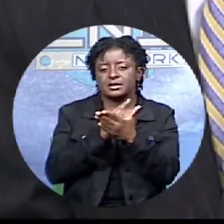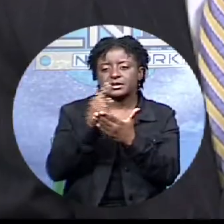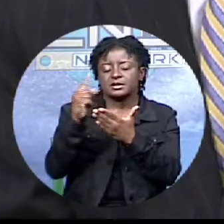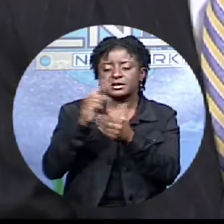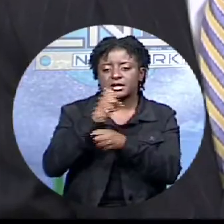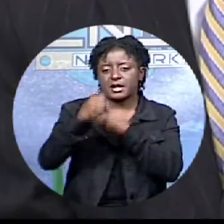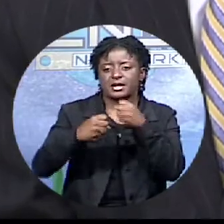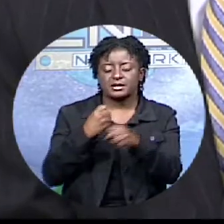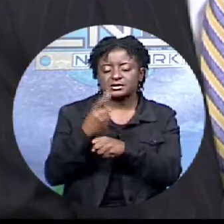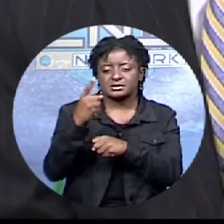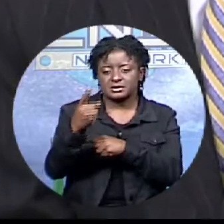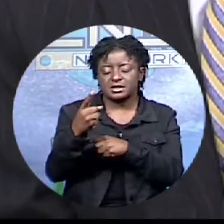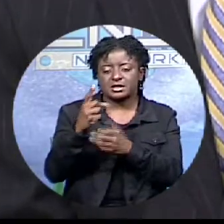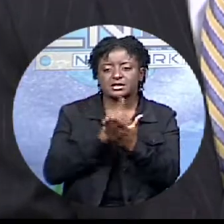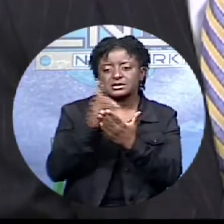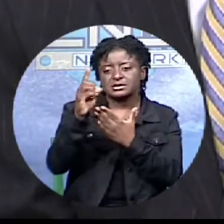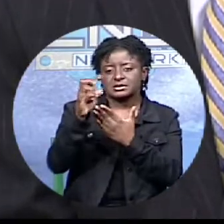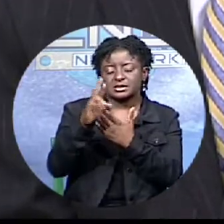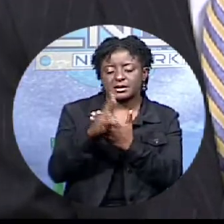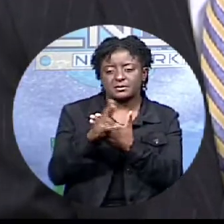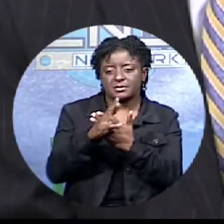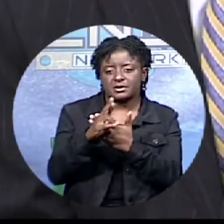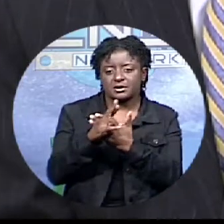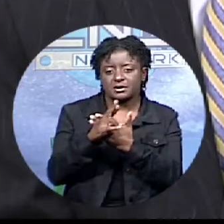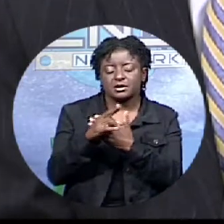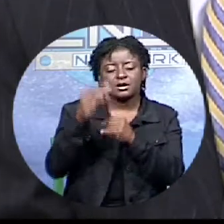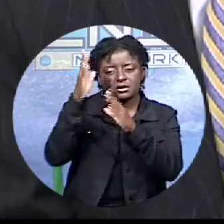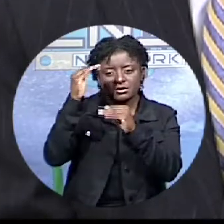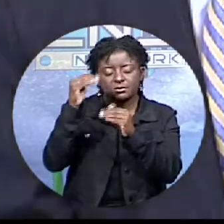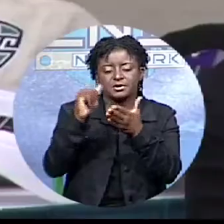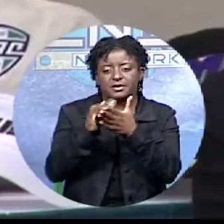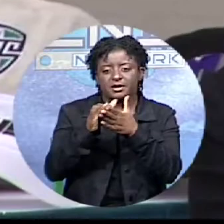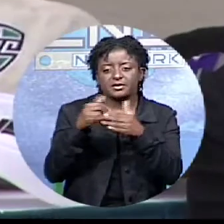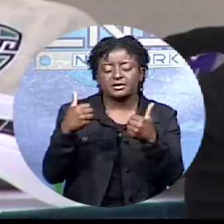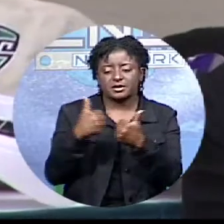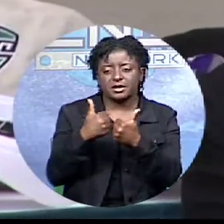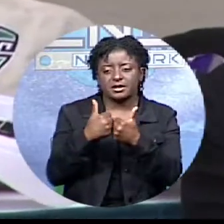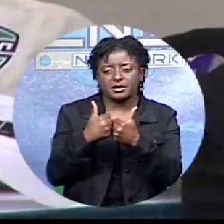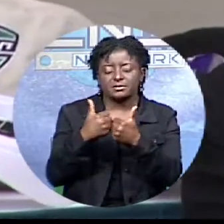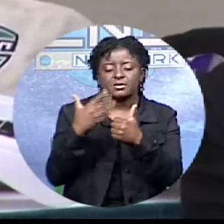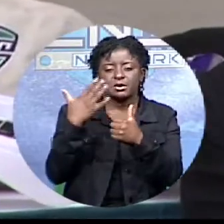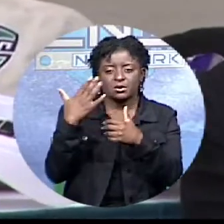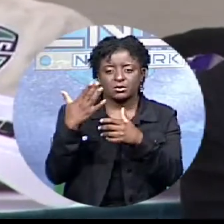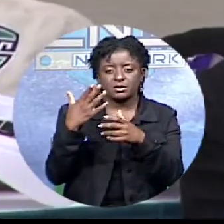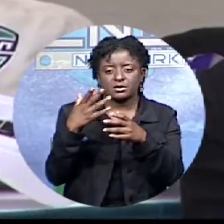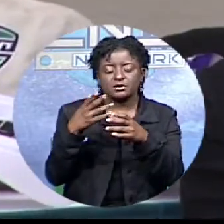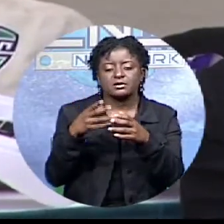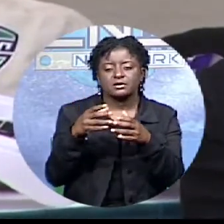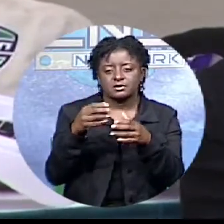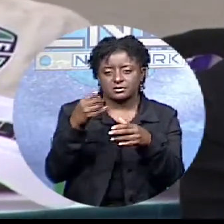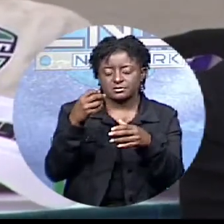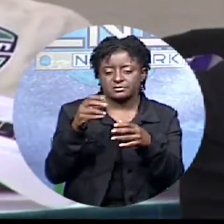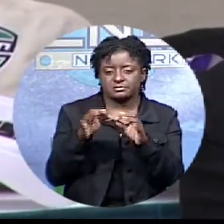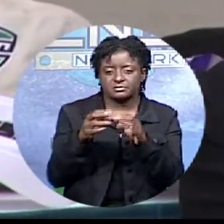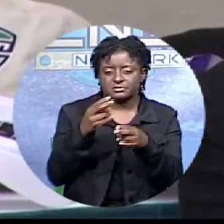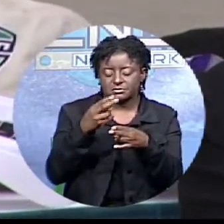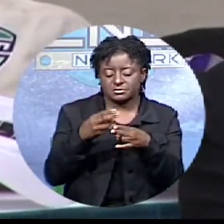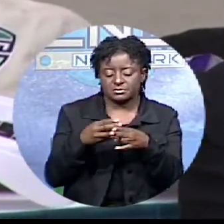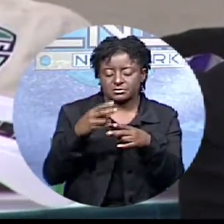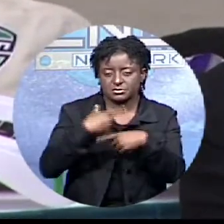and local officials are hopeful the game will cement the country's reputation as a premier collegiate sports